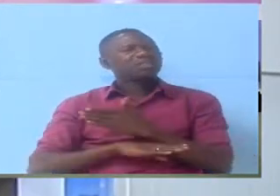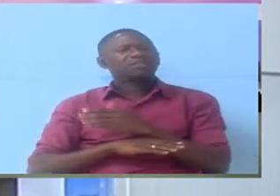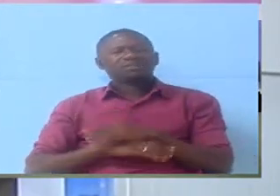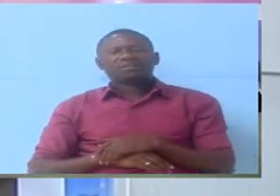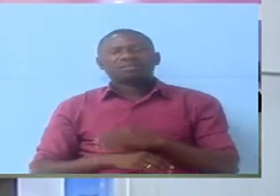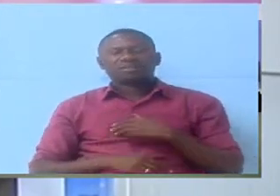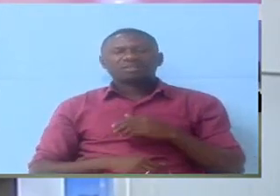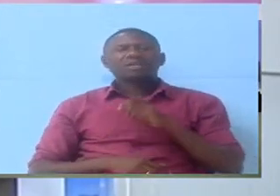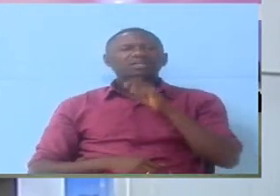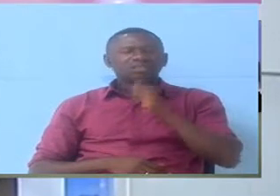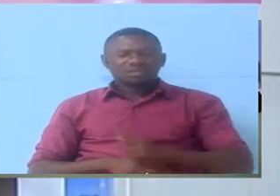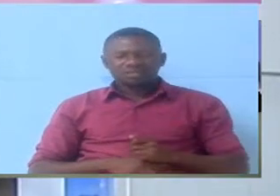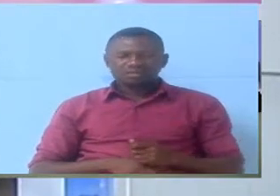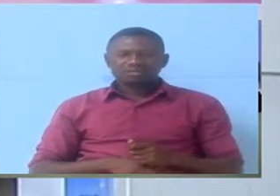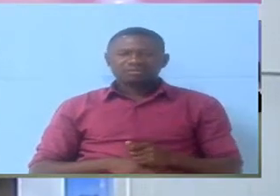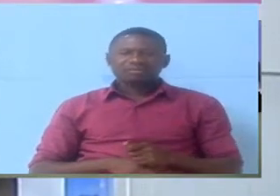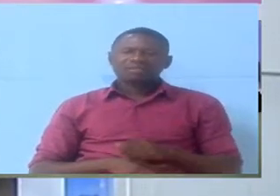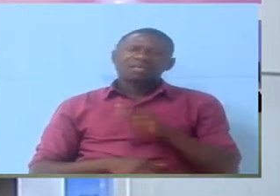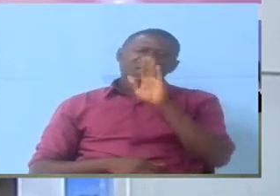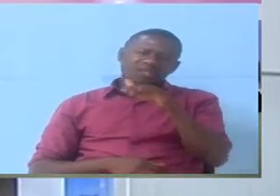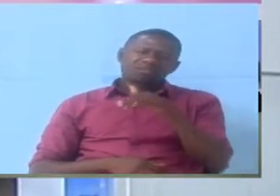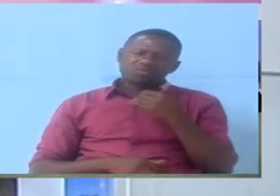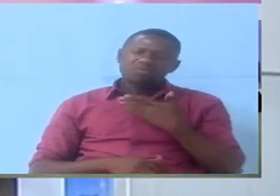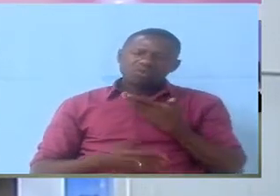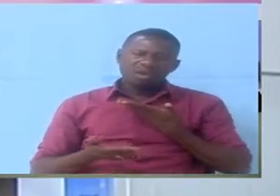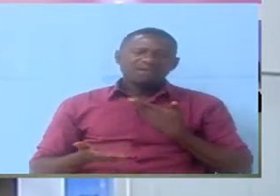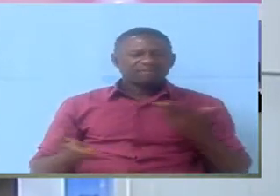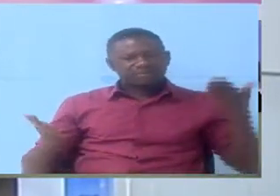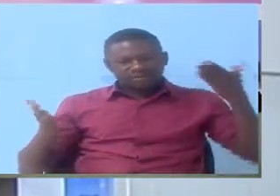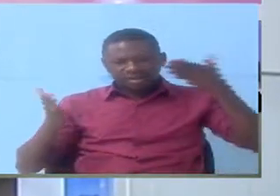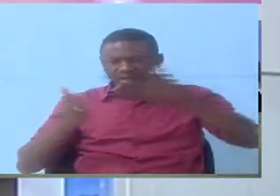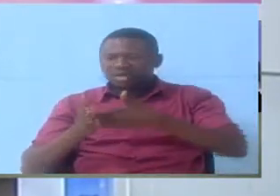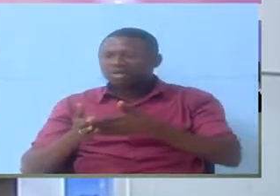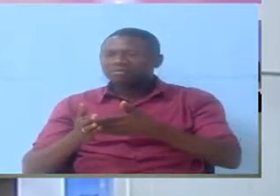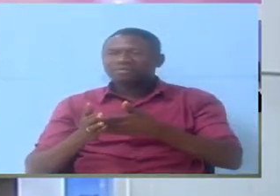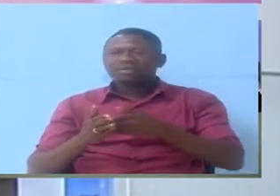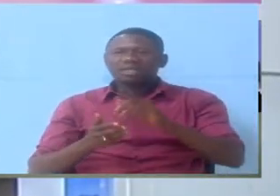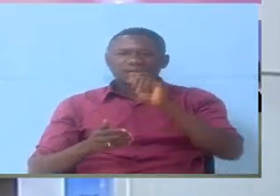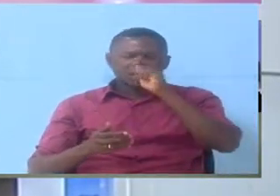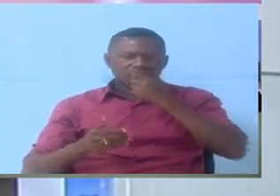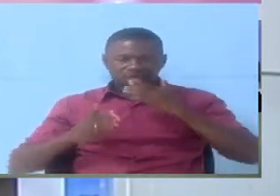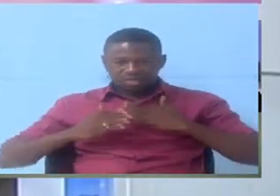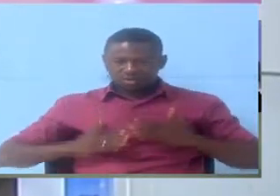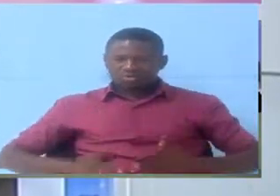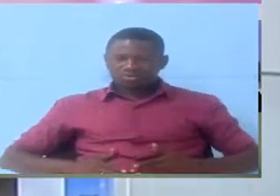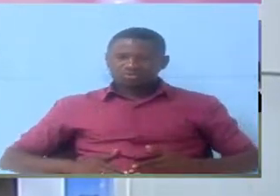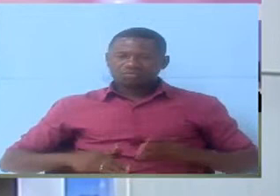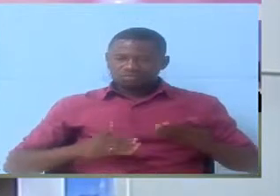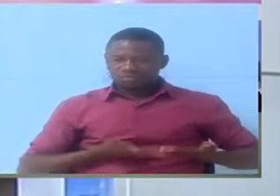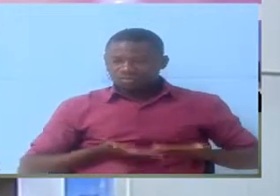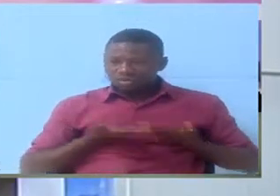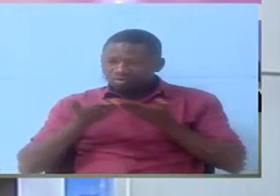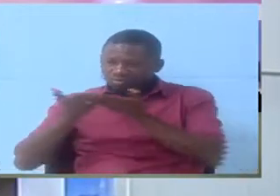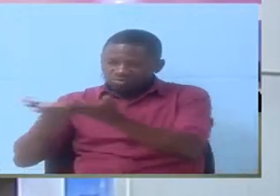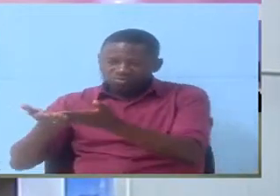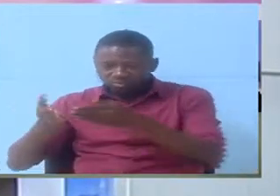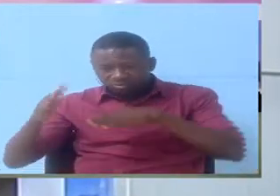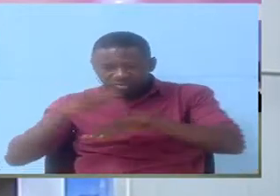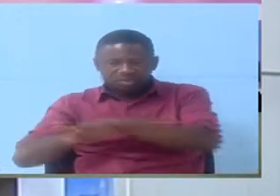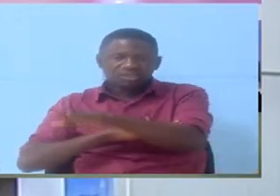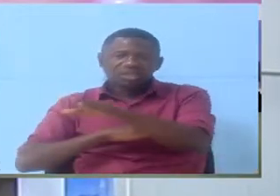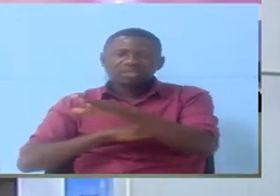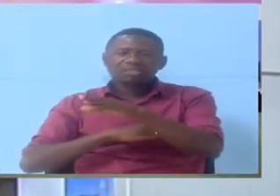sir, we have already arrived at the mortuary. We have put these bodies inside the chambers.